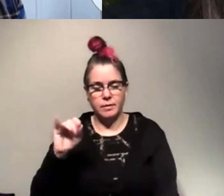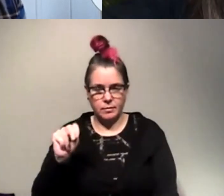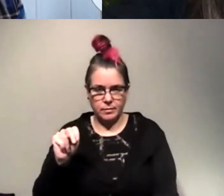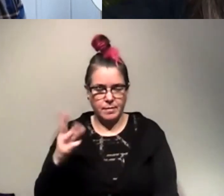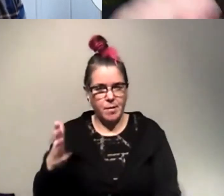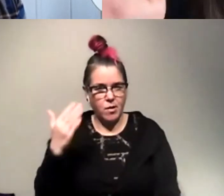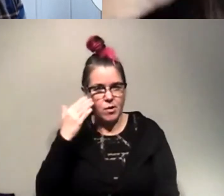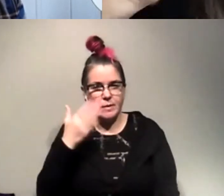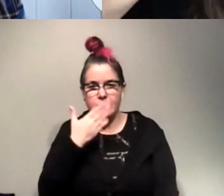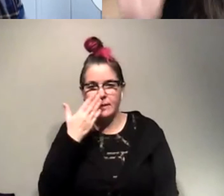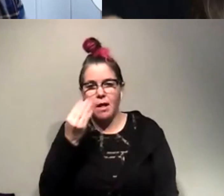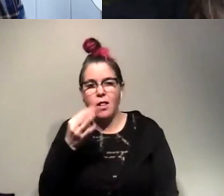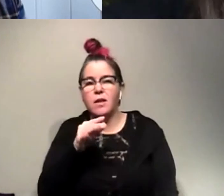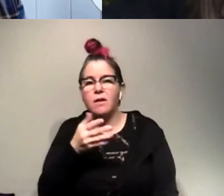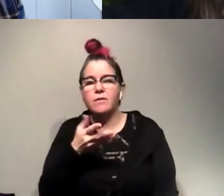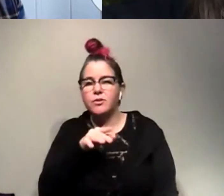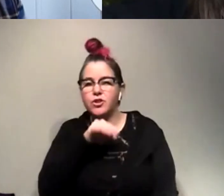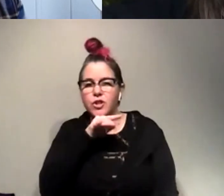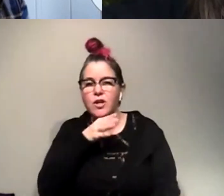the smell of dirt after the rain.